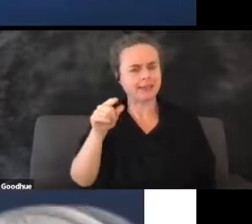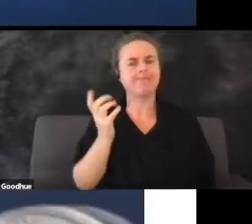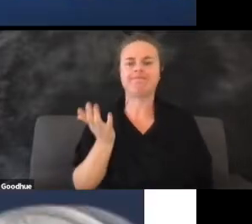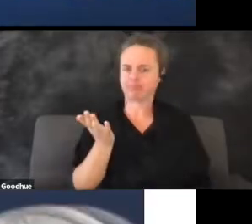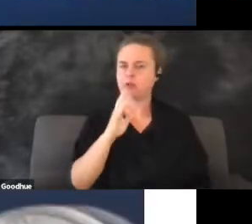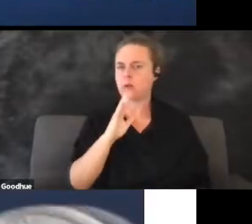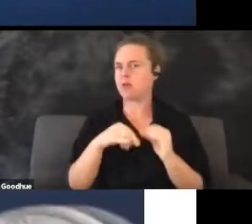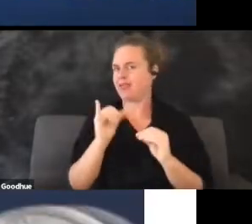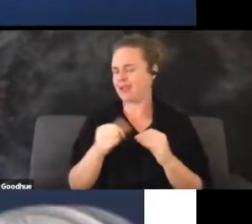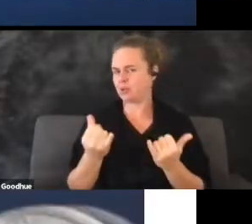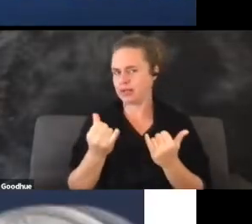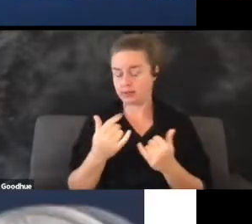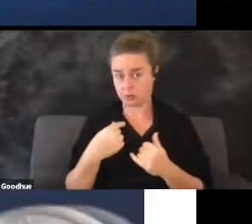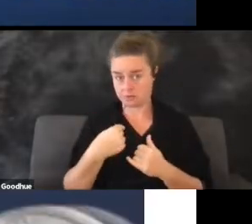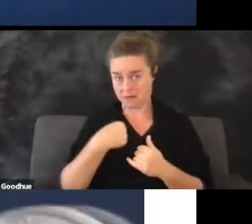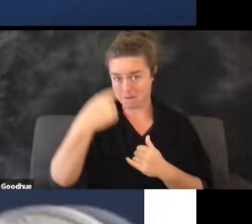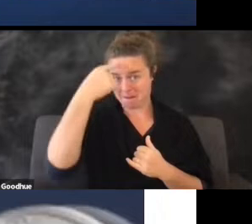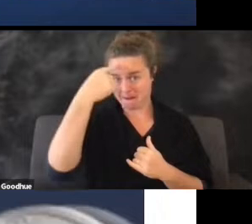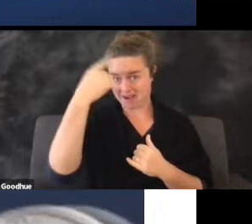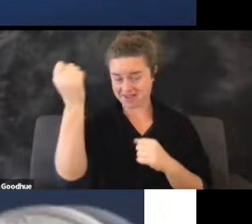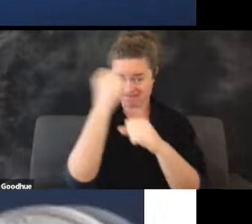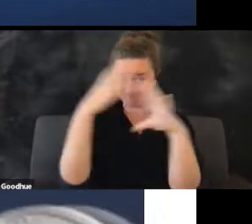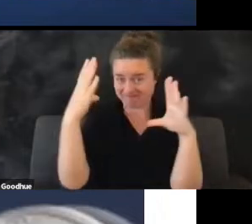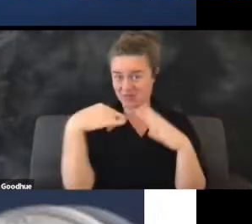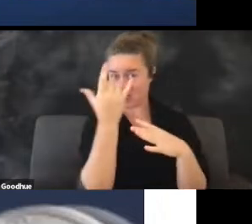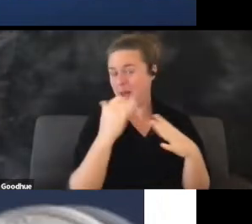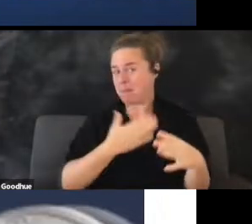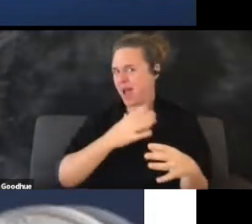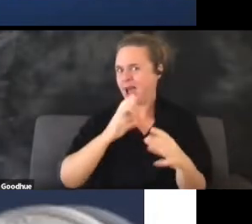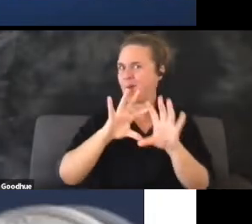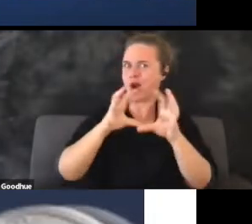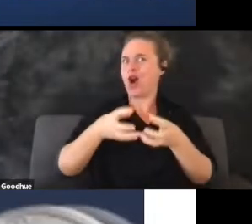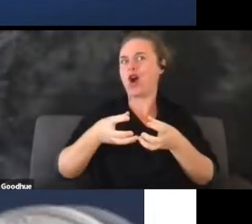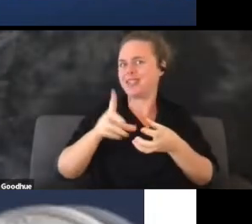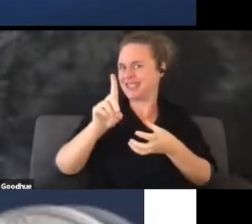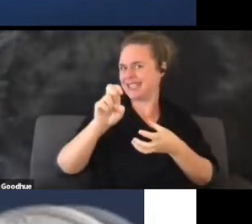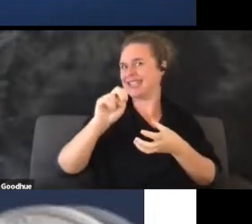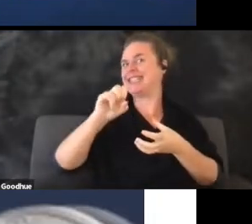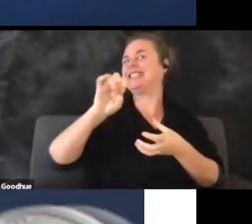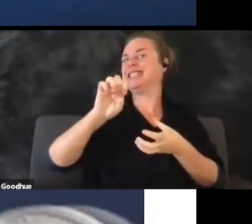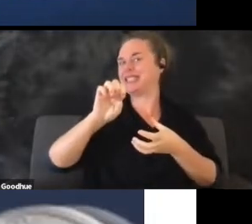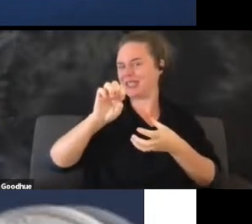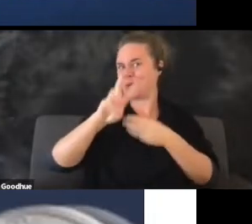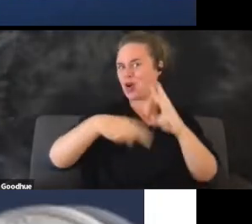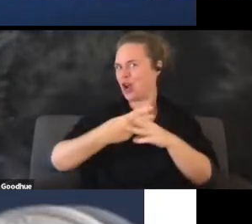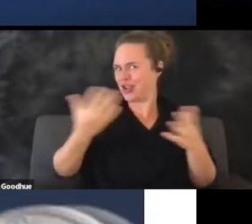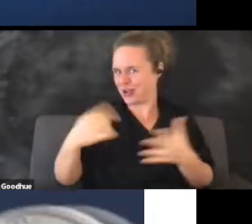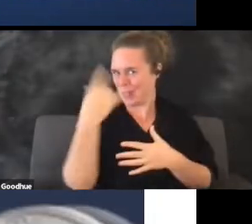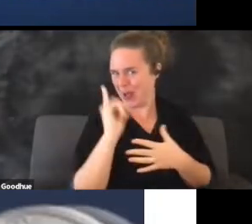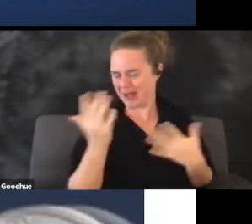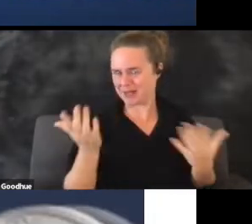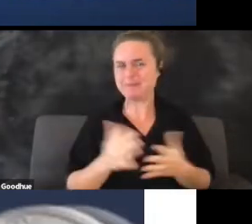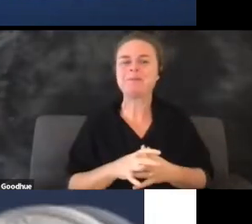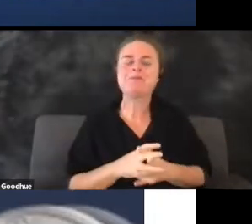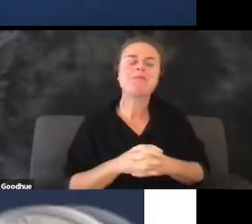So in my mind, and this is, the world of Denise, so you can take it or leave it, but really in my mind, I think